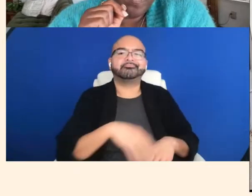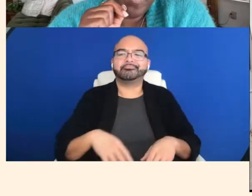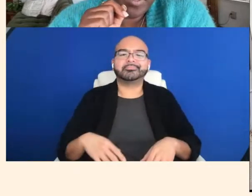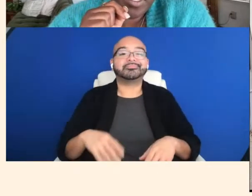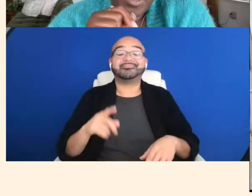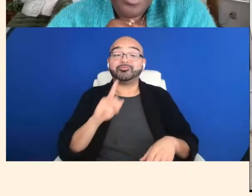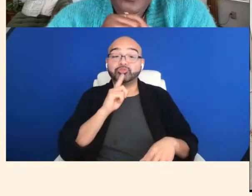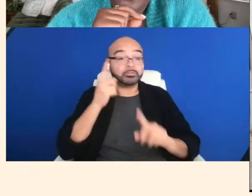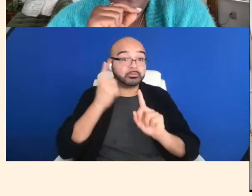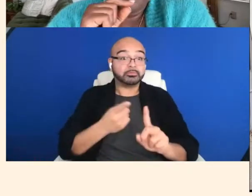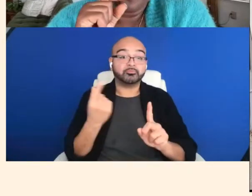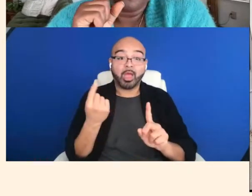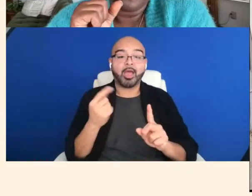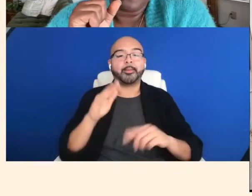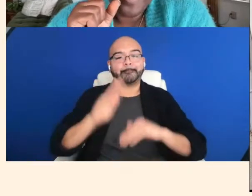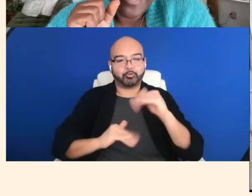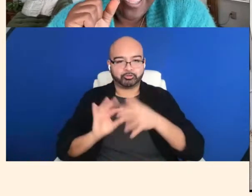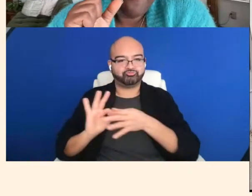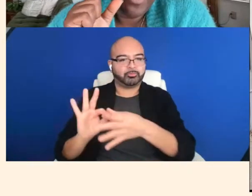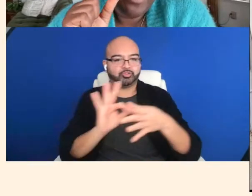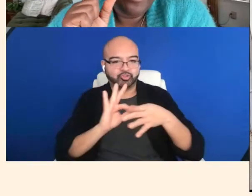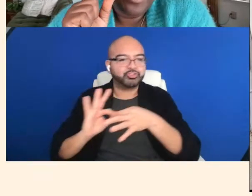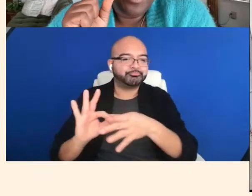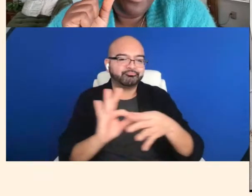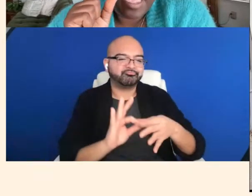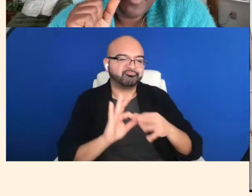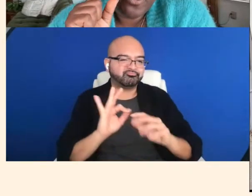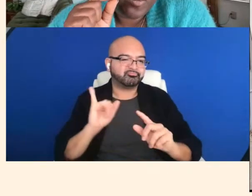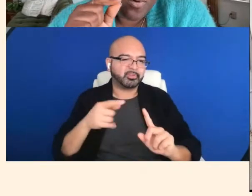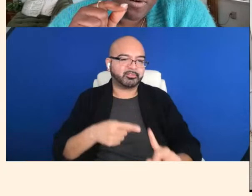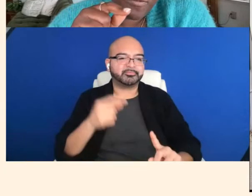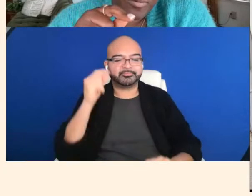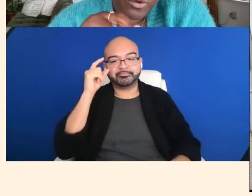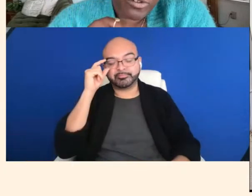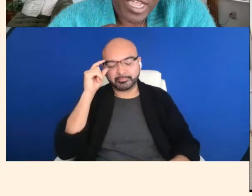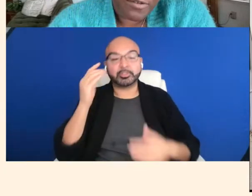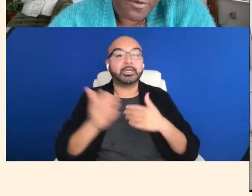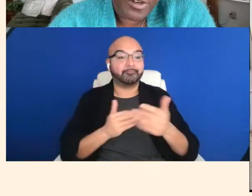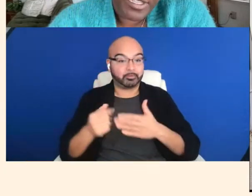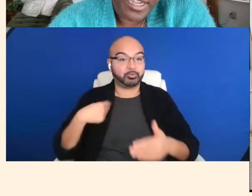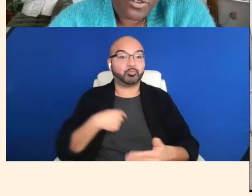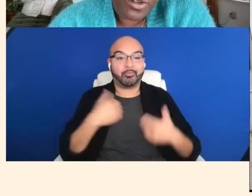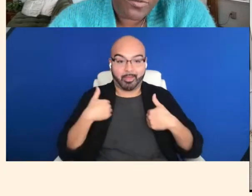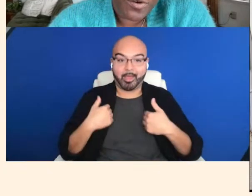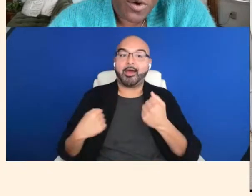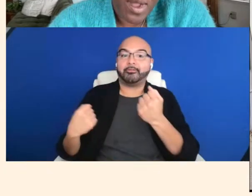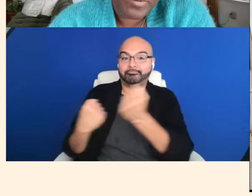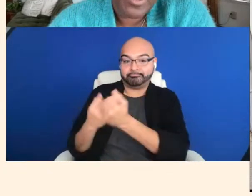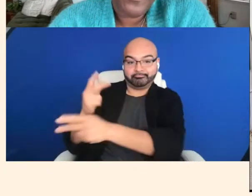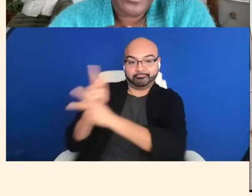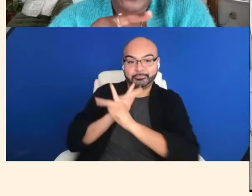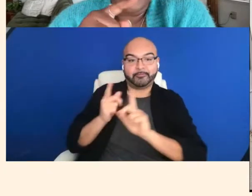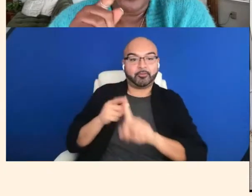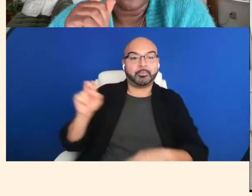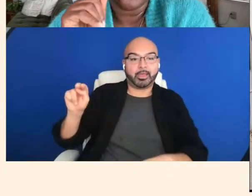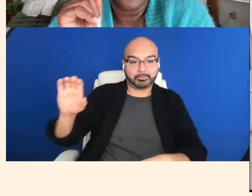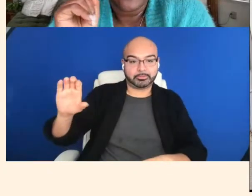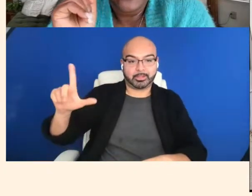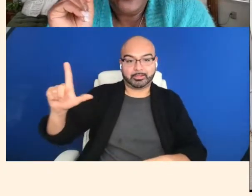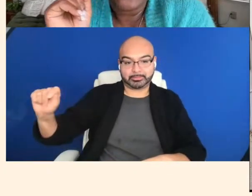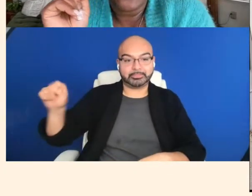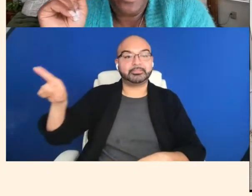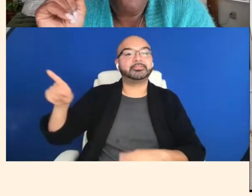relationships. So, despite having the capital support from Northern California Land Trust for Co-op